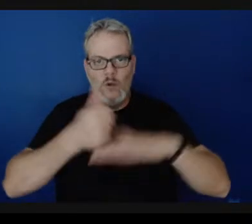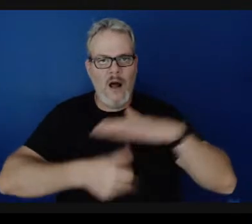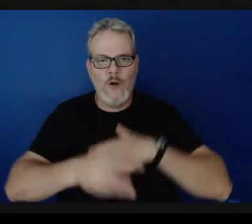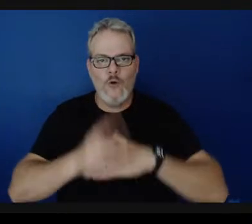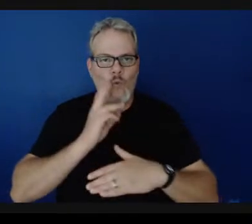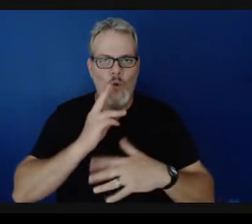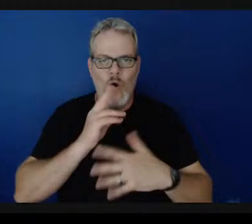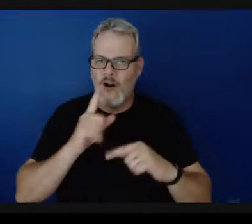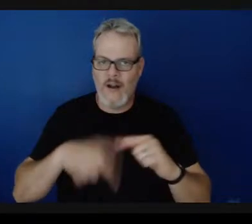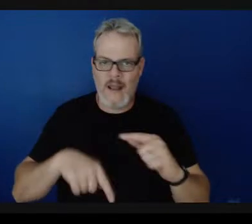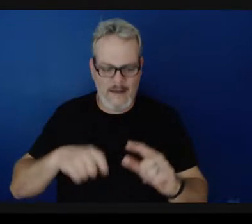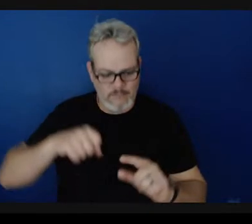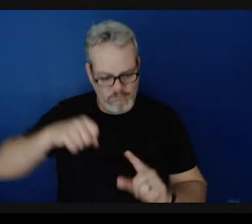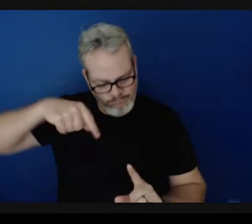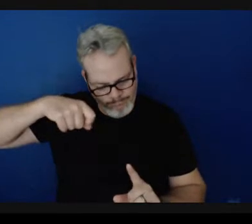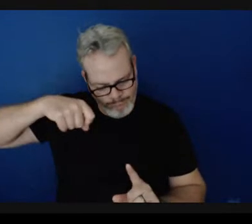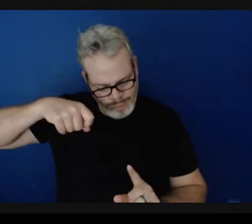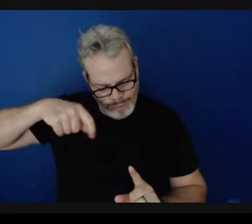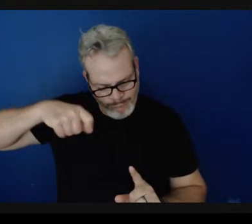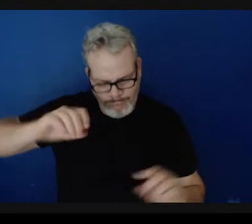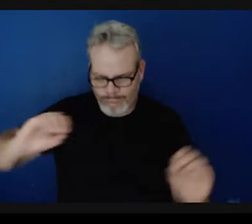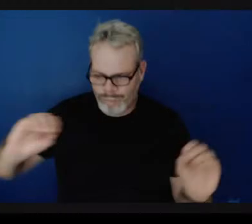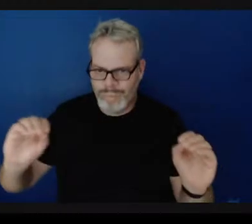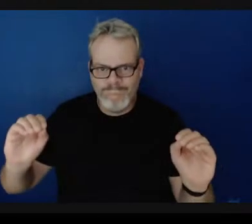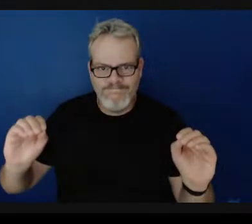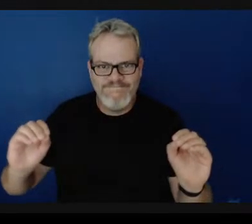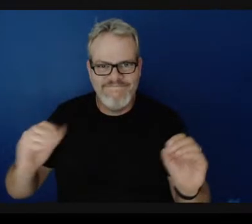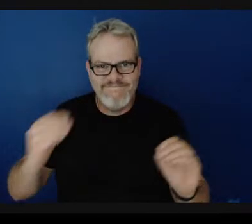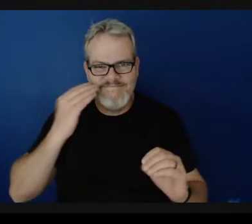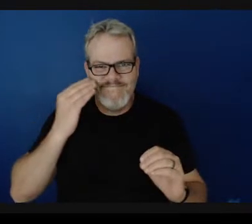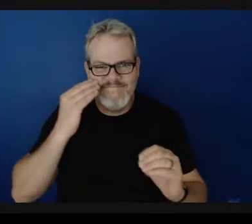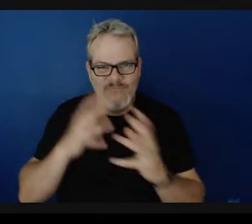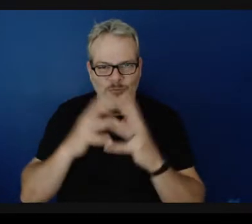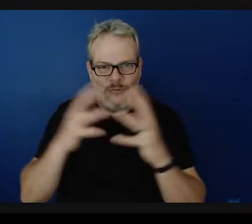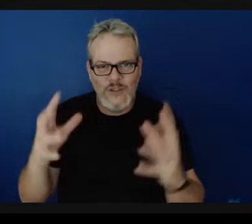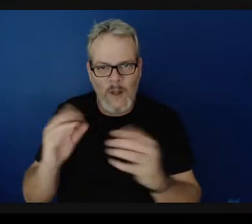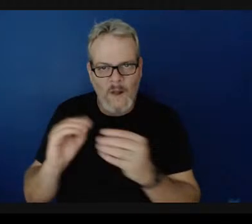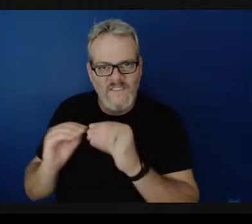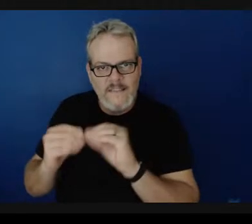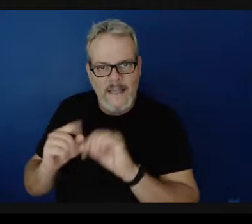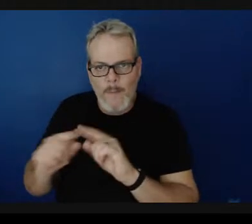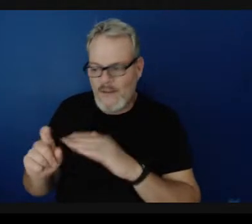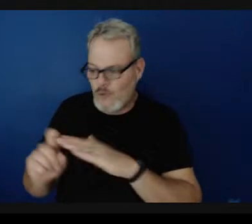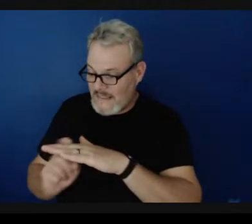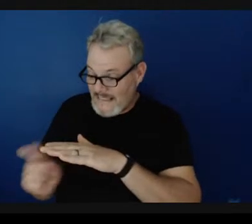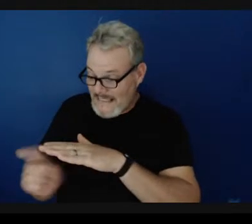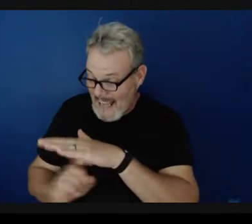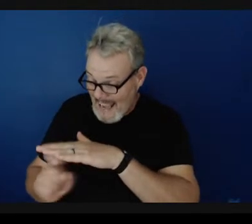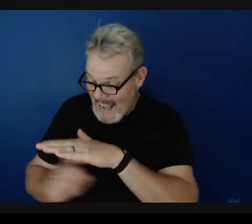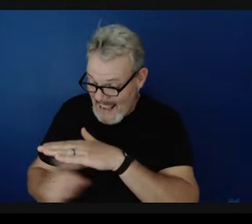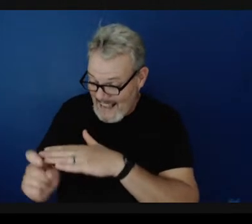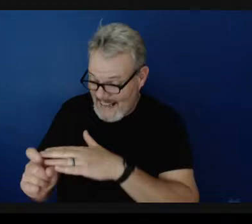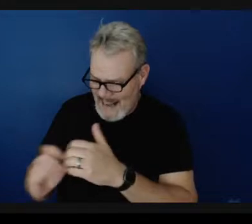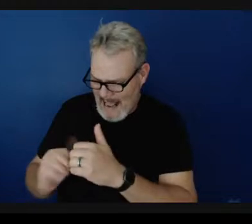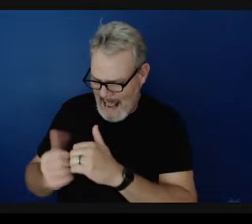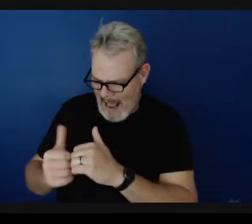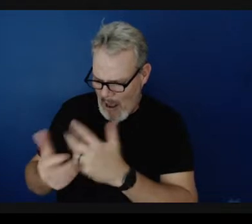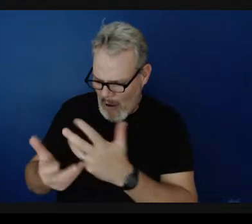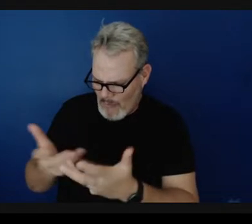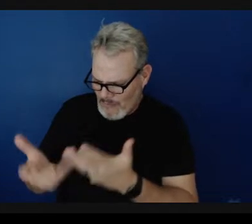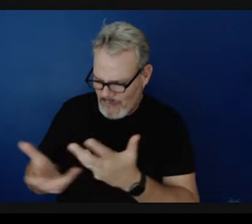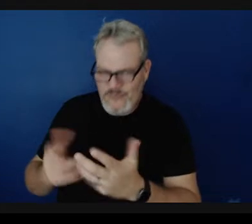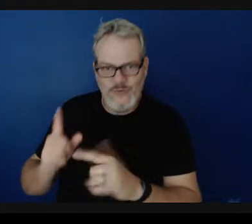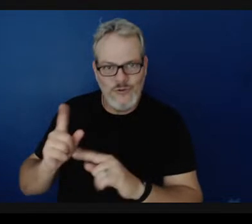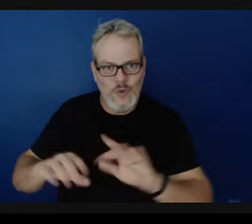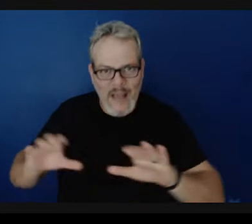quite as much data, right? You can go down a submarine and scan it, and that's how you can get these differences. But obviously, you can't do that all the